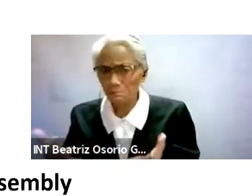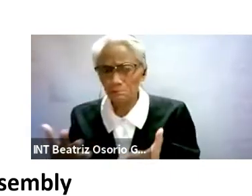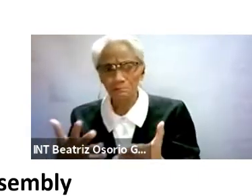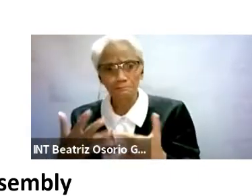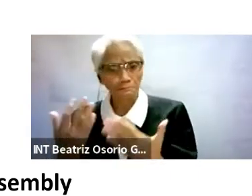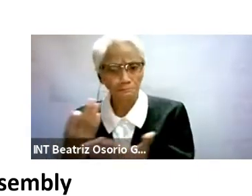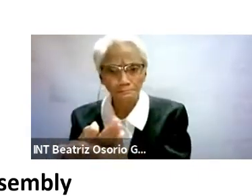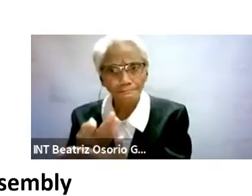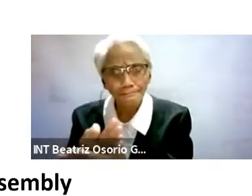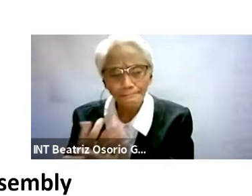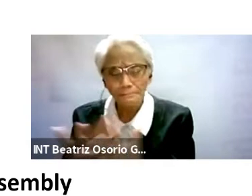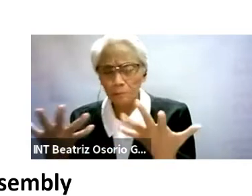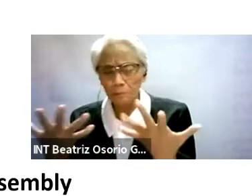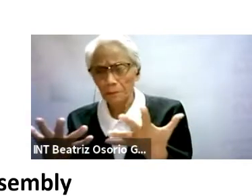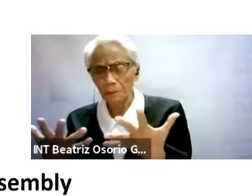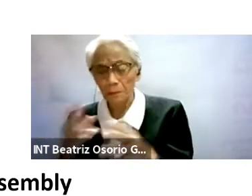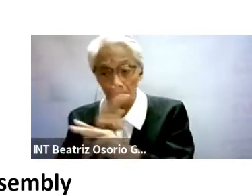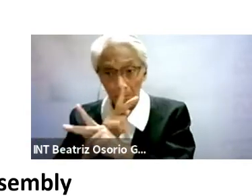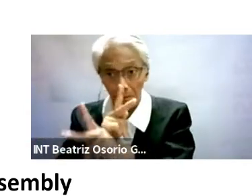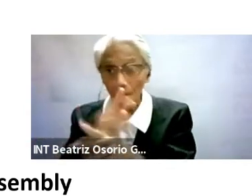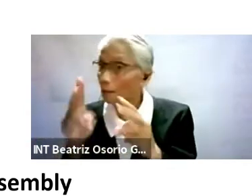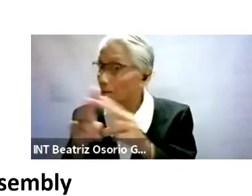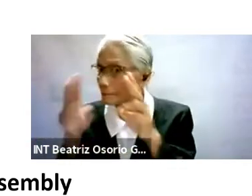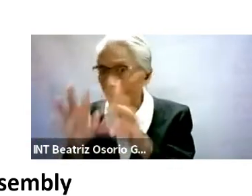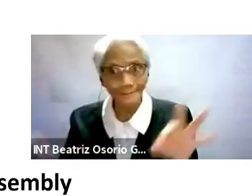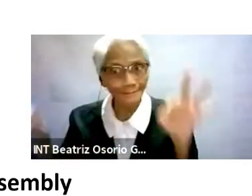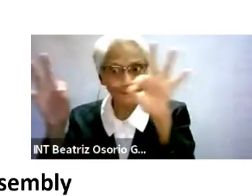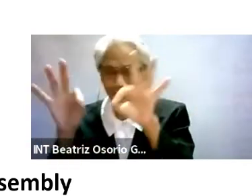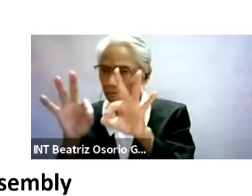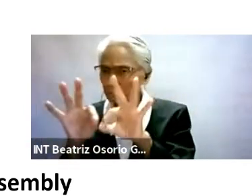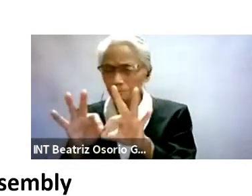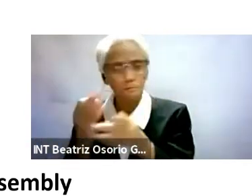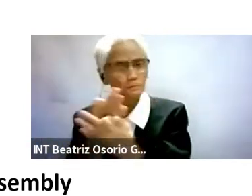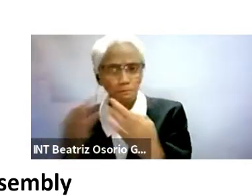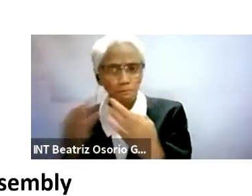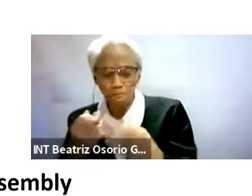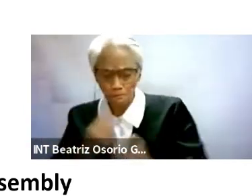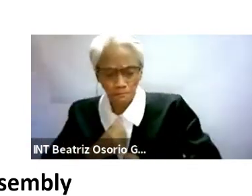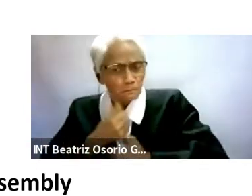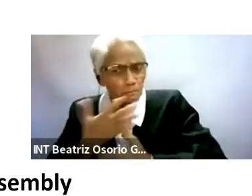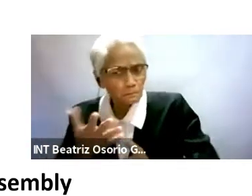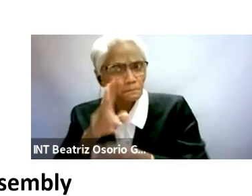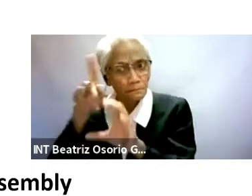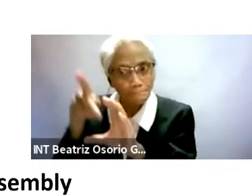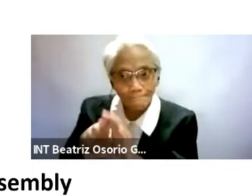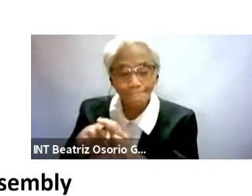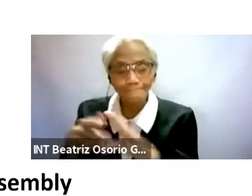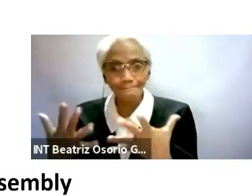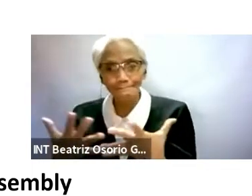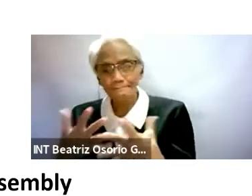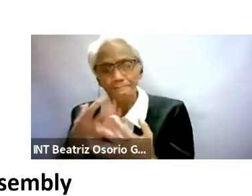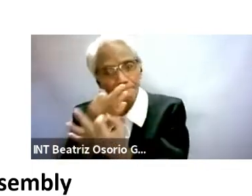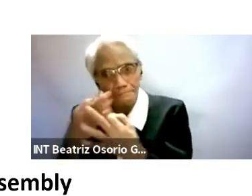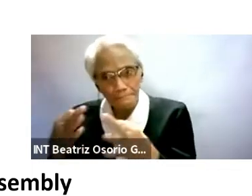check, check, check, check. Very important to me, freedom of expression, participation, freedom of association,